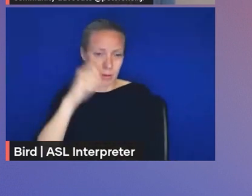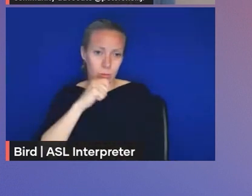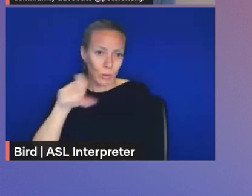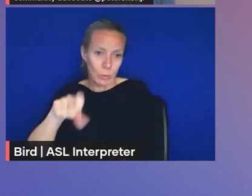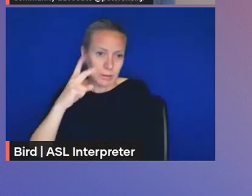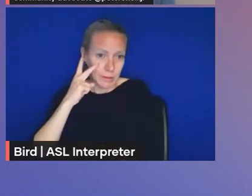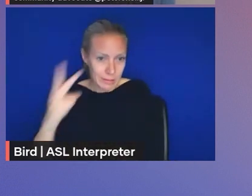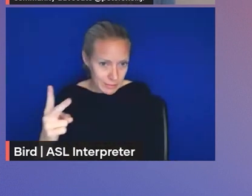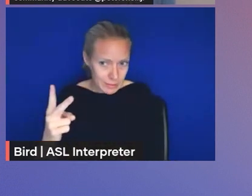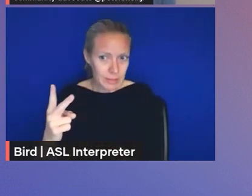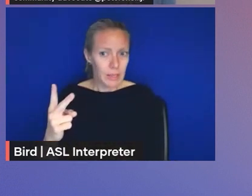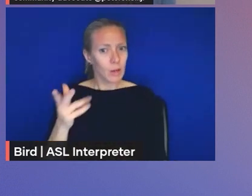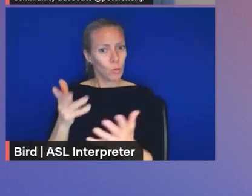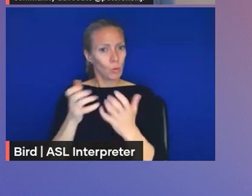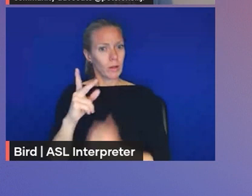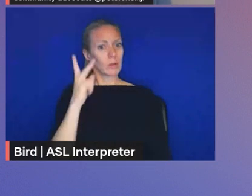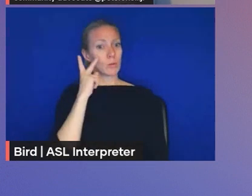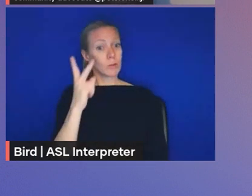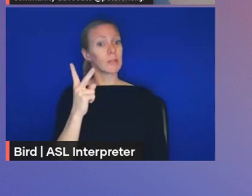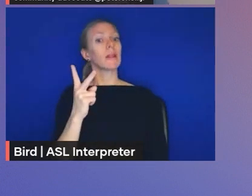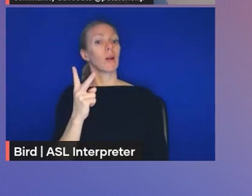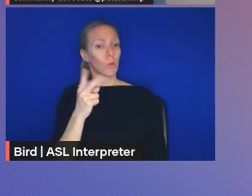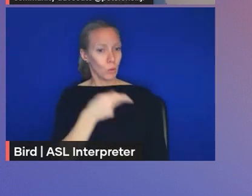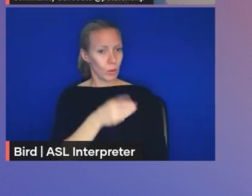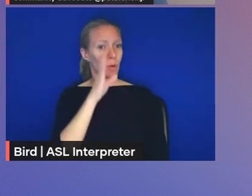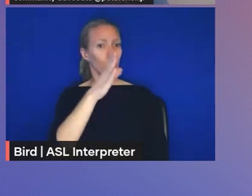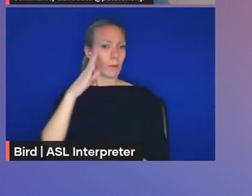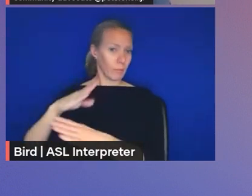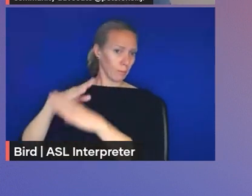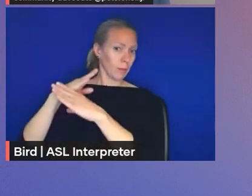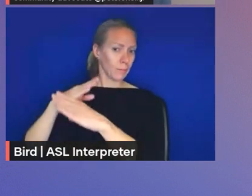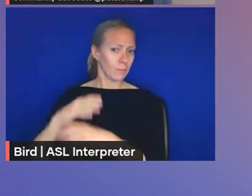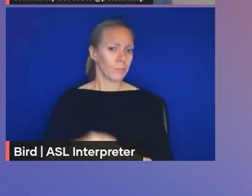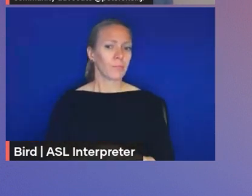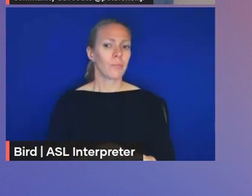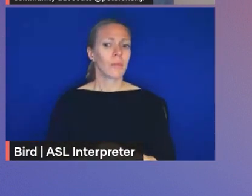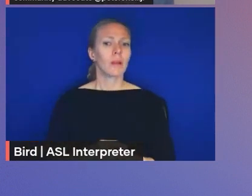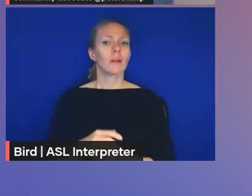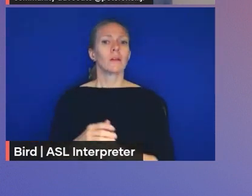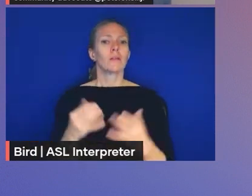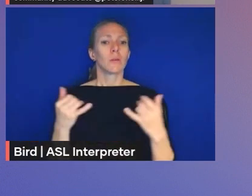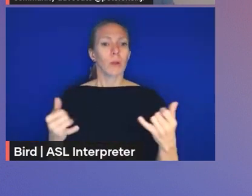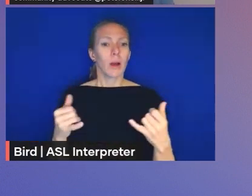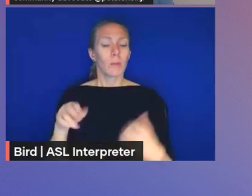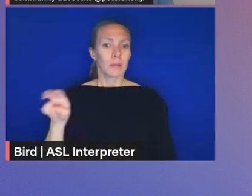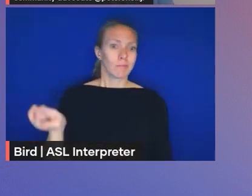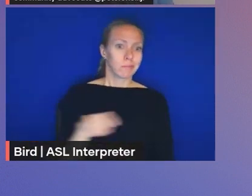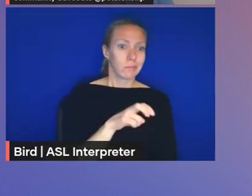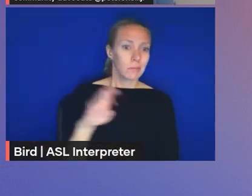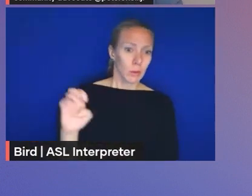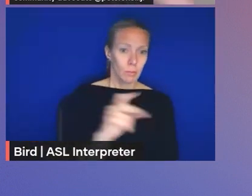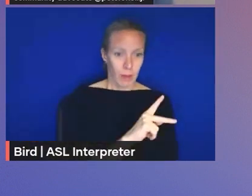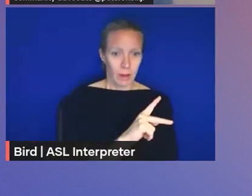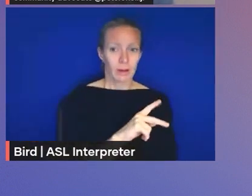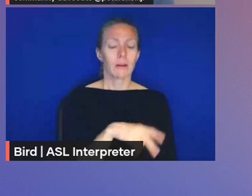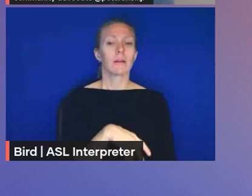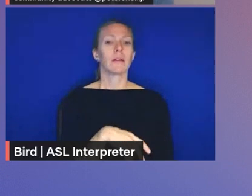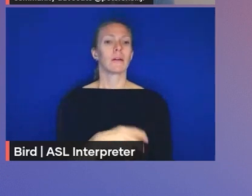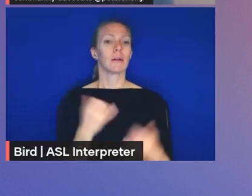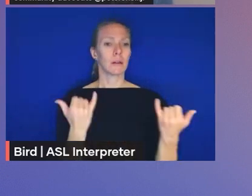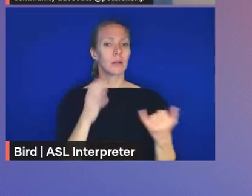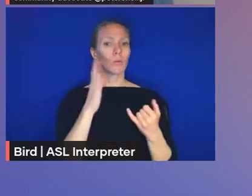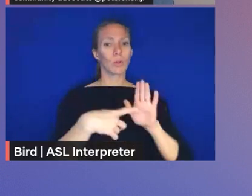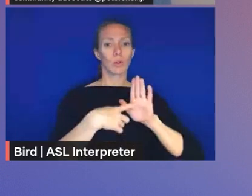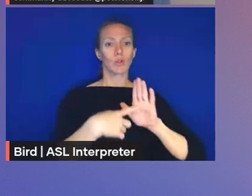want to see that something is going to be blocked. And so I'm going to switch these CIDR blocks back, and I'm going to show now another way